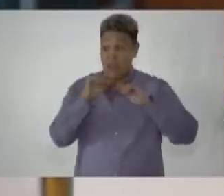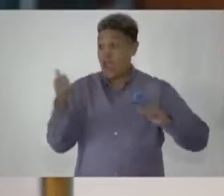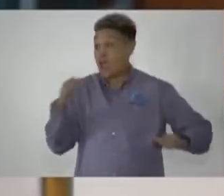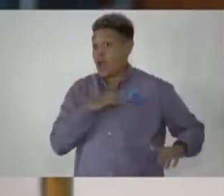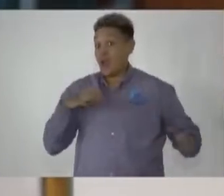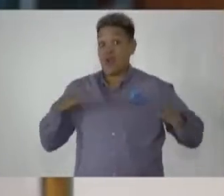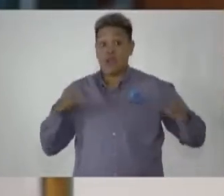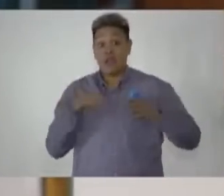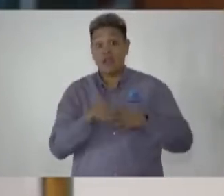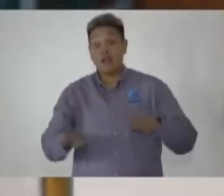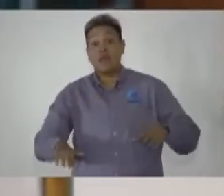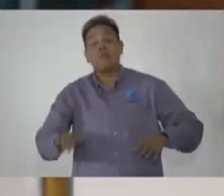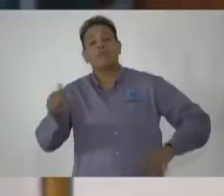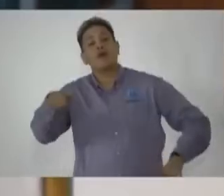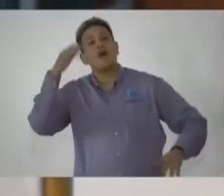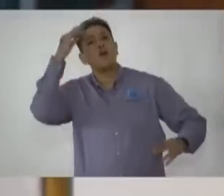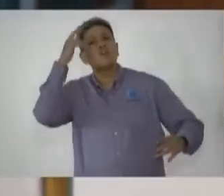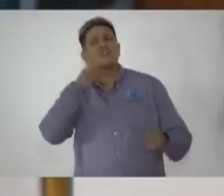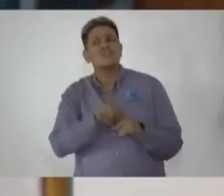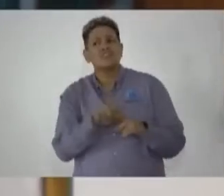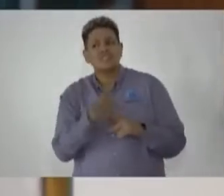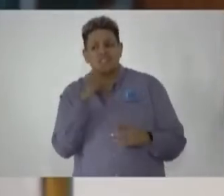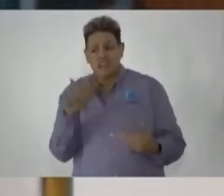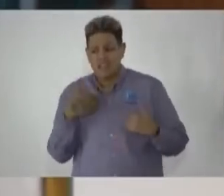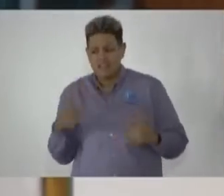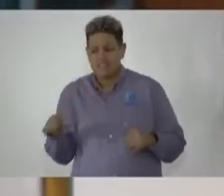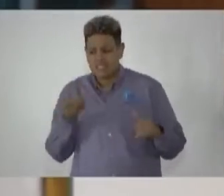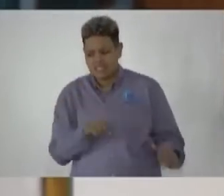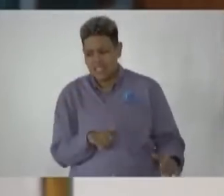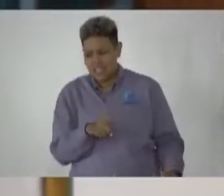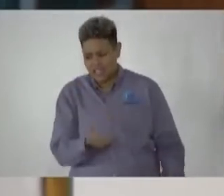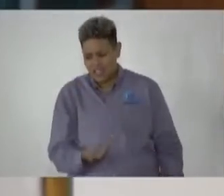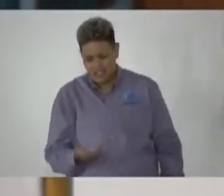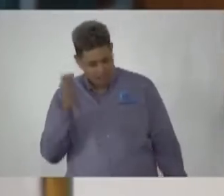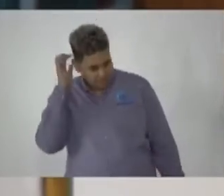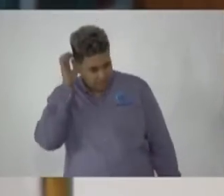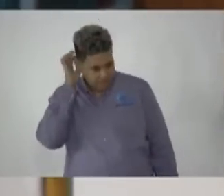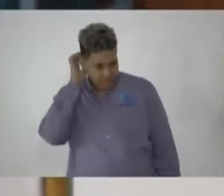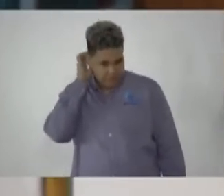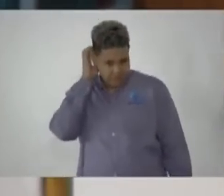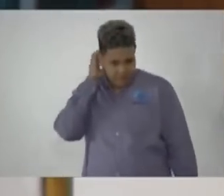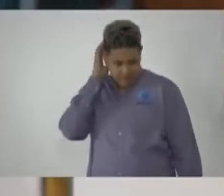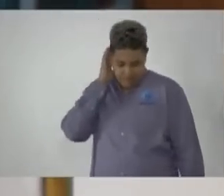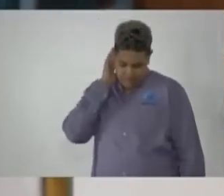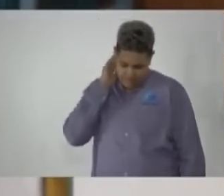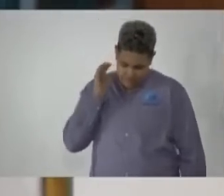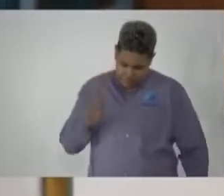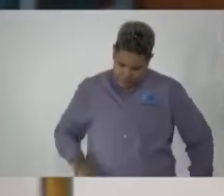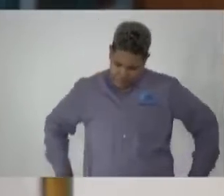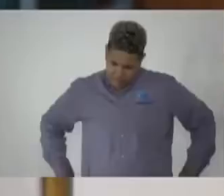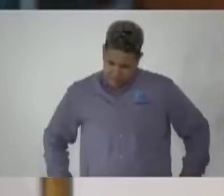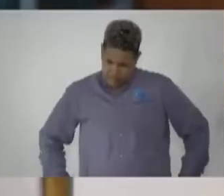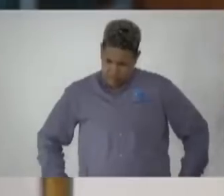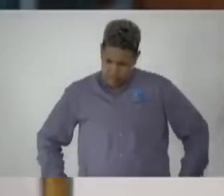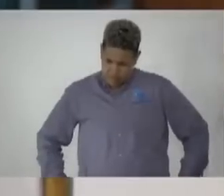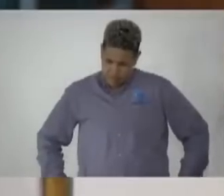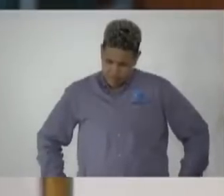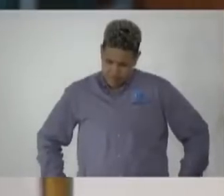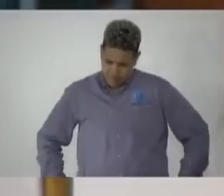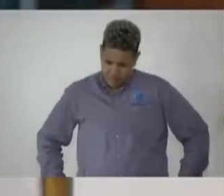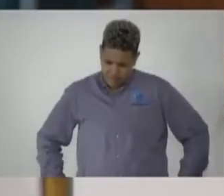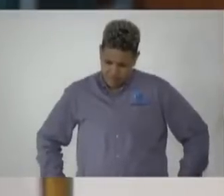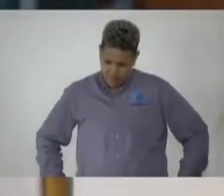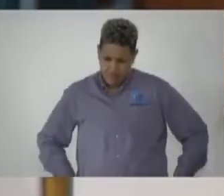if such concerns were held or had held then about the value that would come from